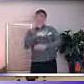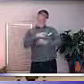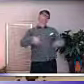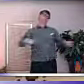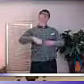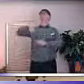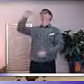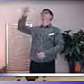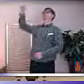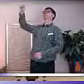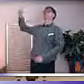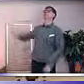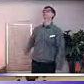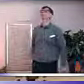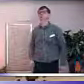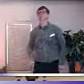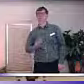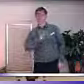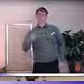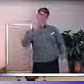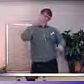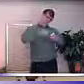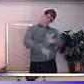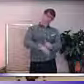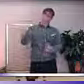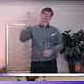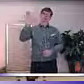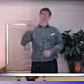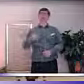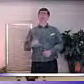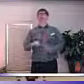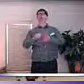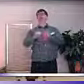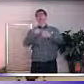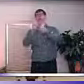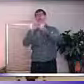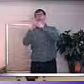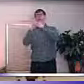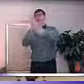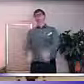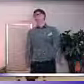yes. And I anchor that by saying, and so it is.